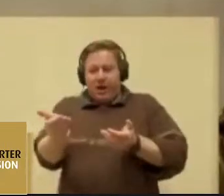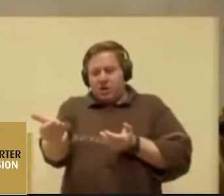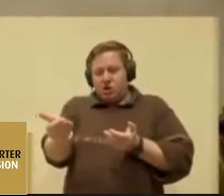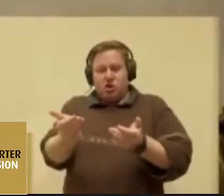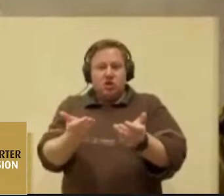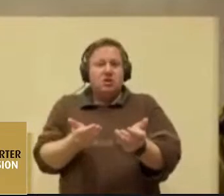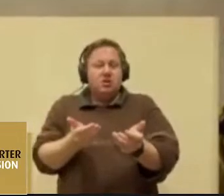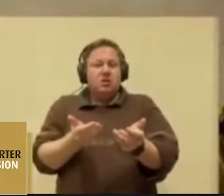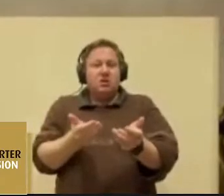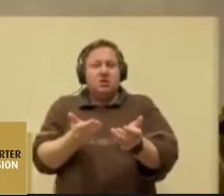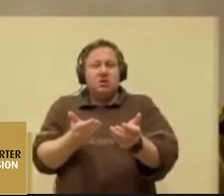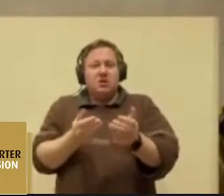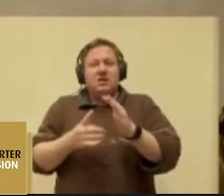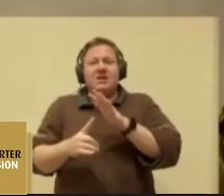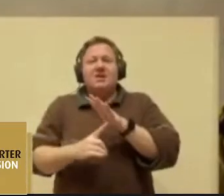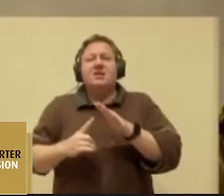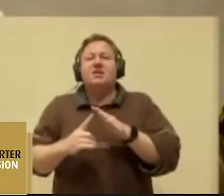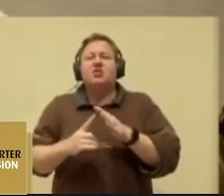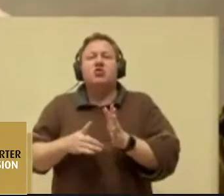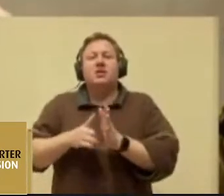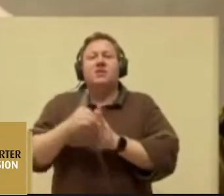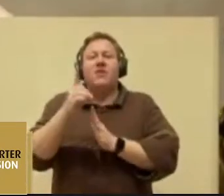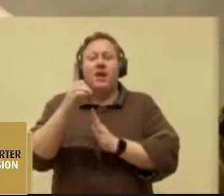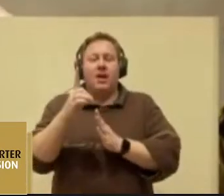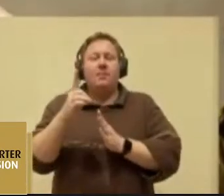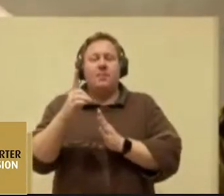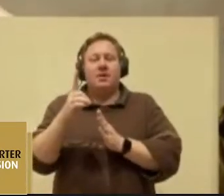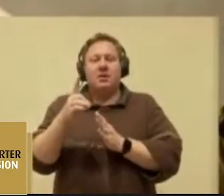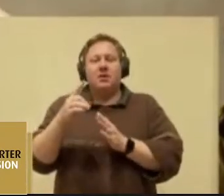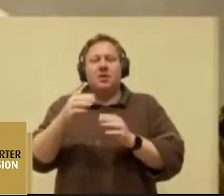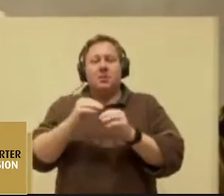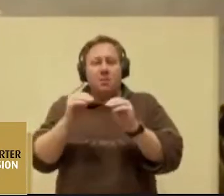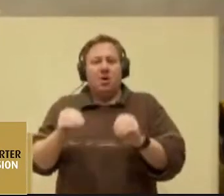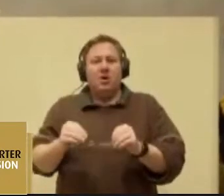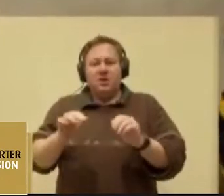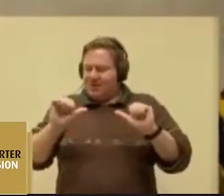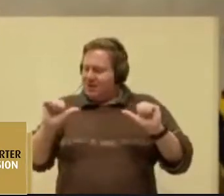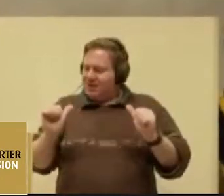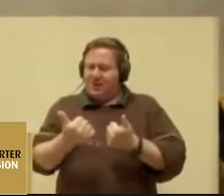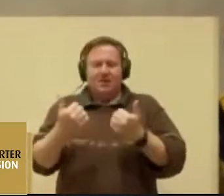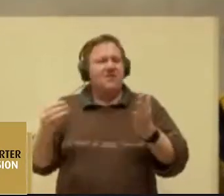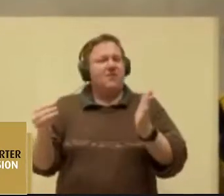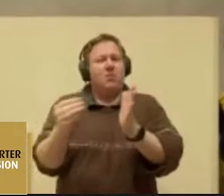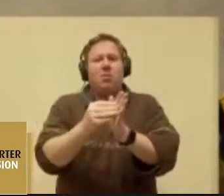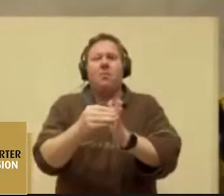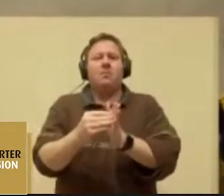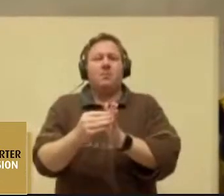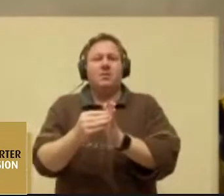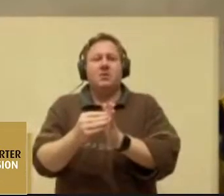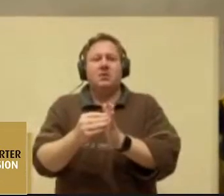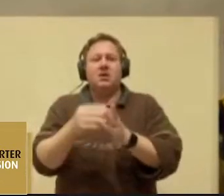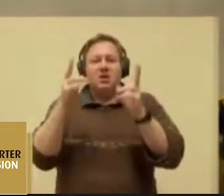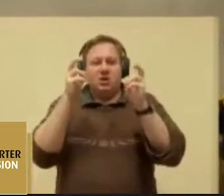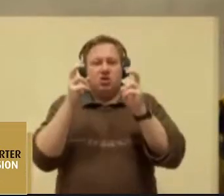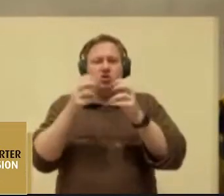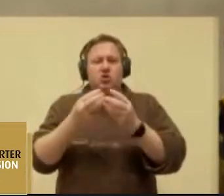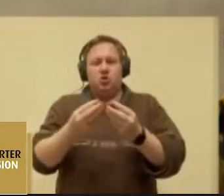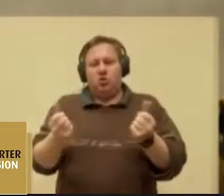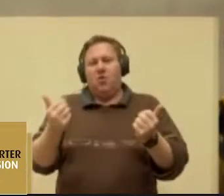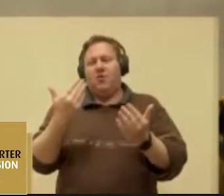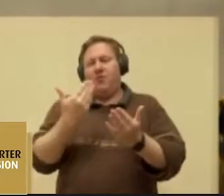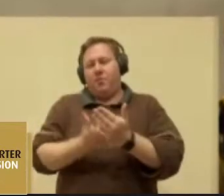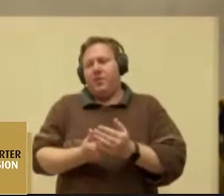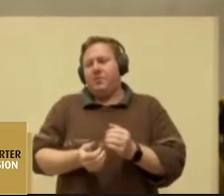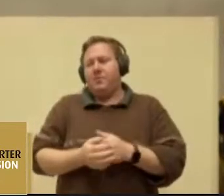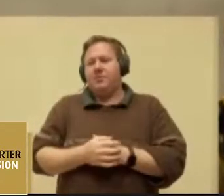so the district development model if implemented successfully it will address that issue honorable